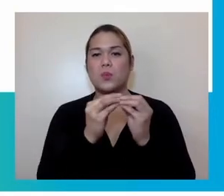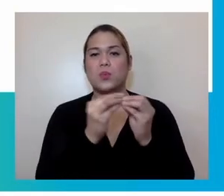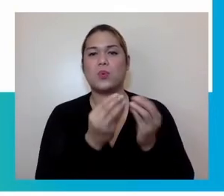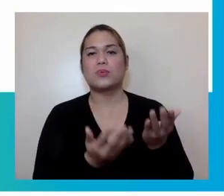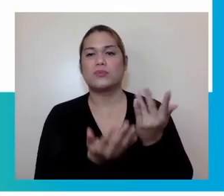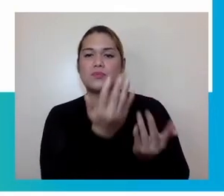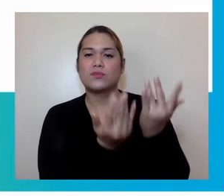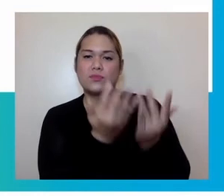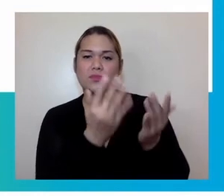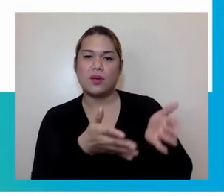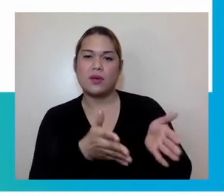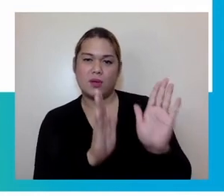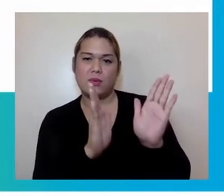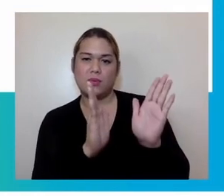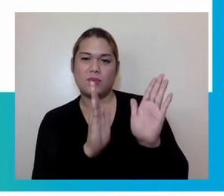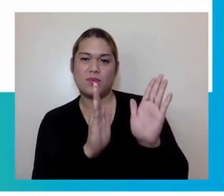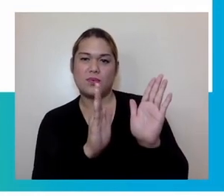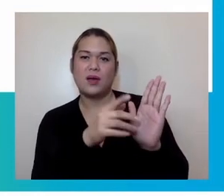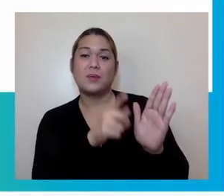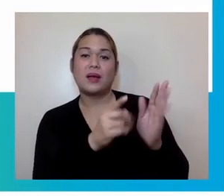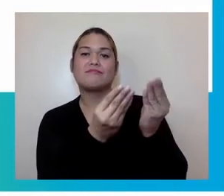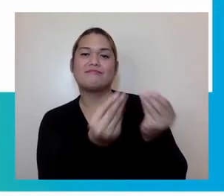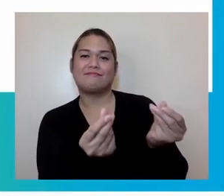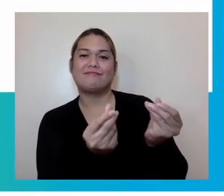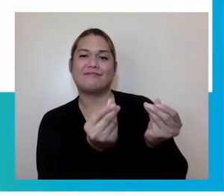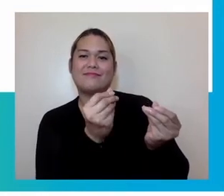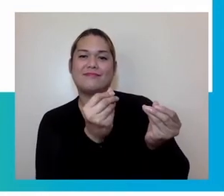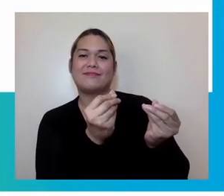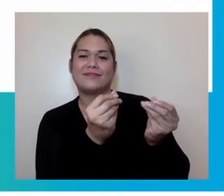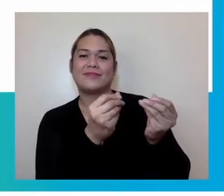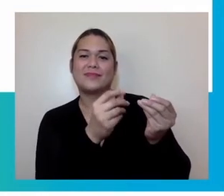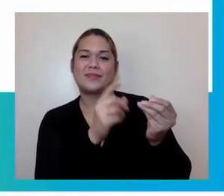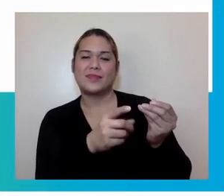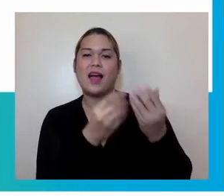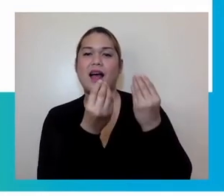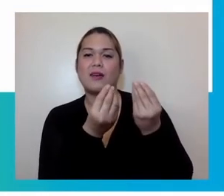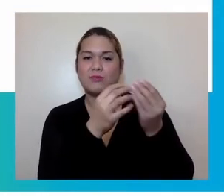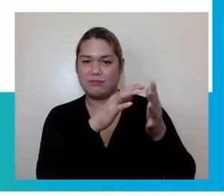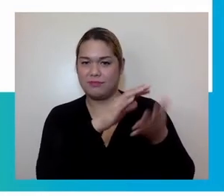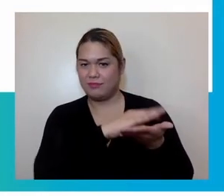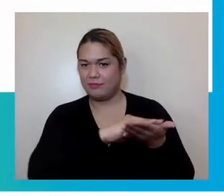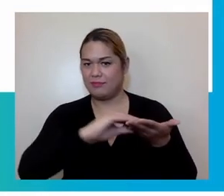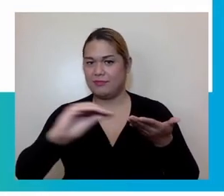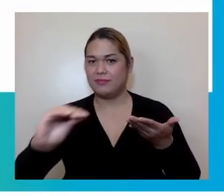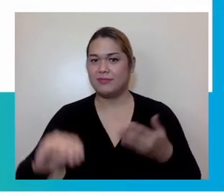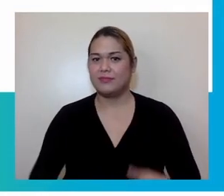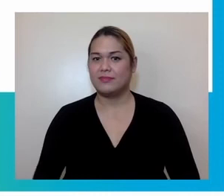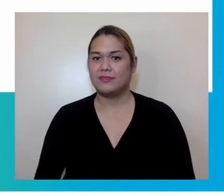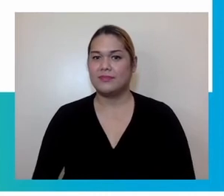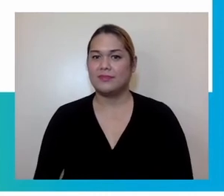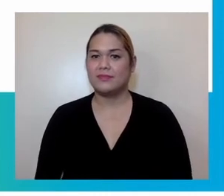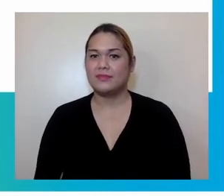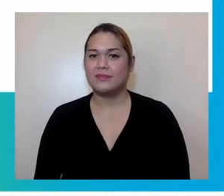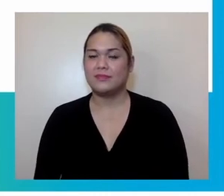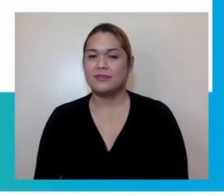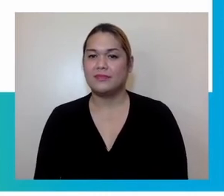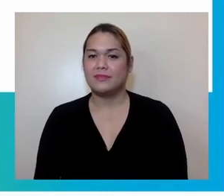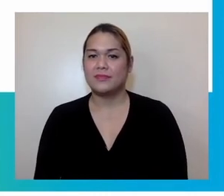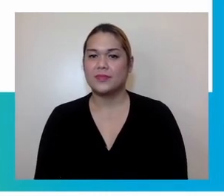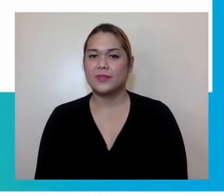contract WTE mandate municipalities to meet waste feedstock quotas or pay a